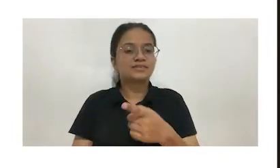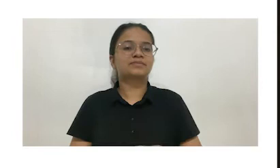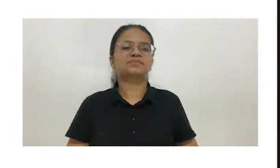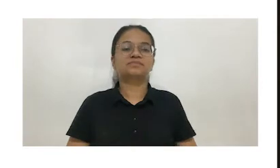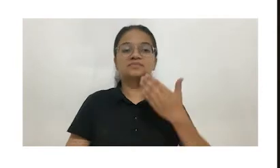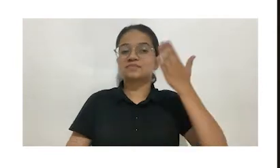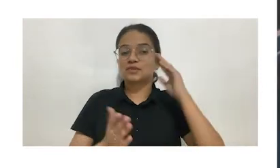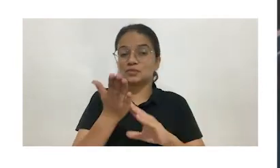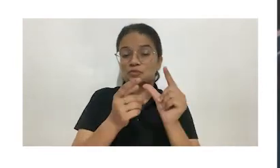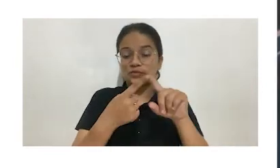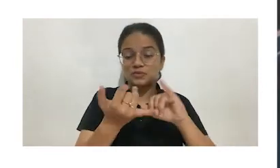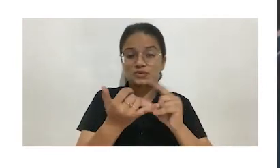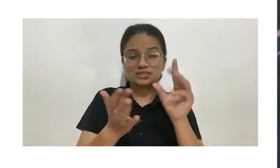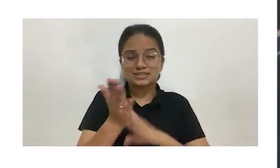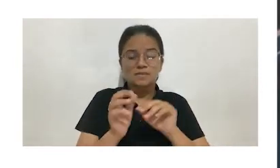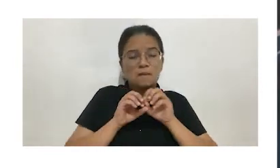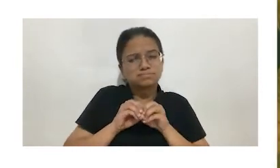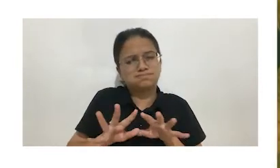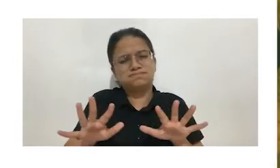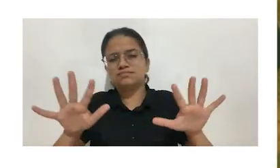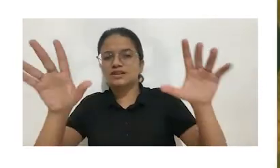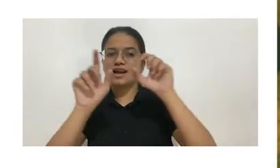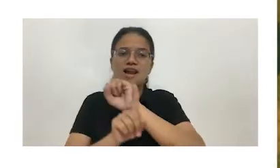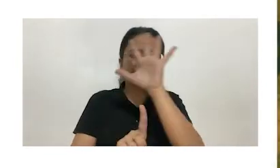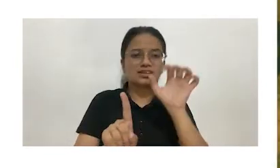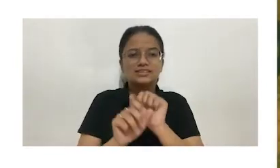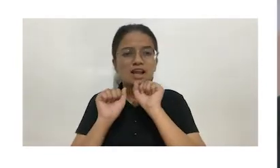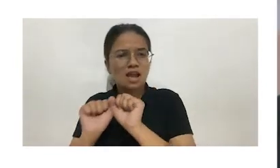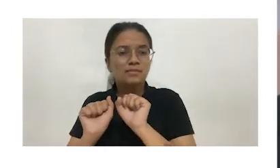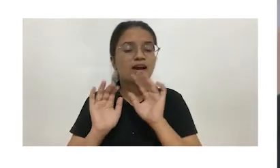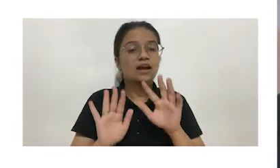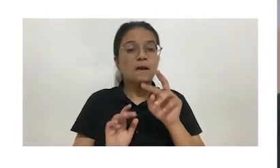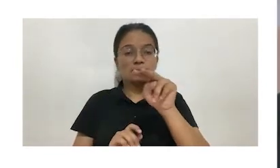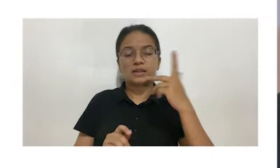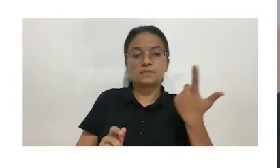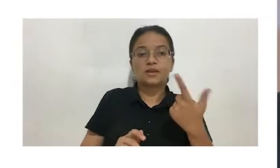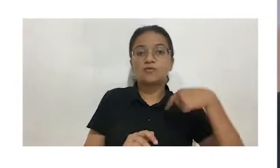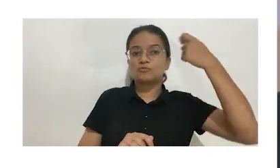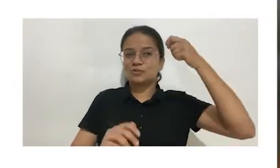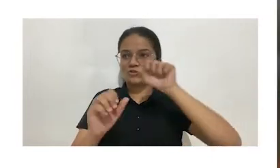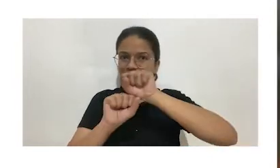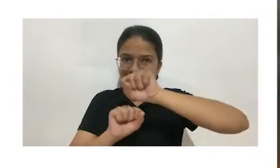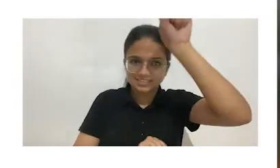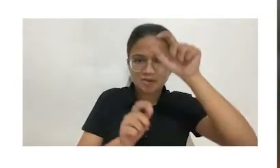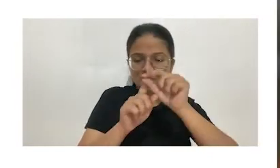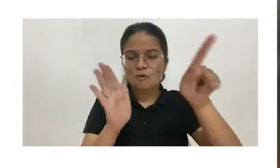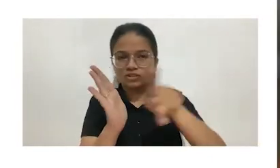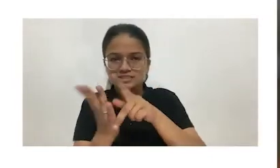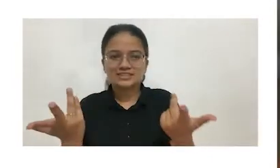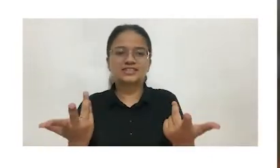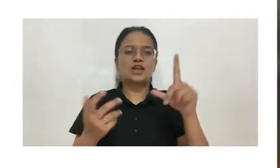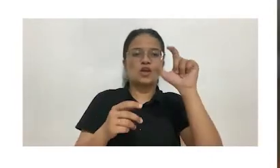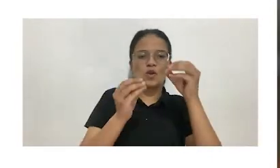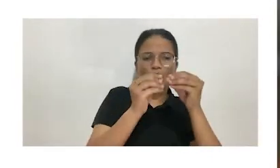perhaps one of the few, if not the only museum that has popular culture as part of the collection. And when I say popular culture, I mean things like Bollywood